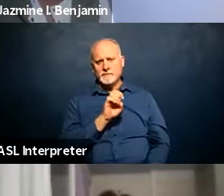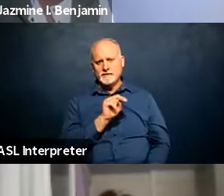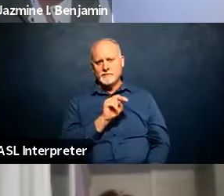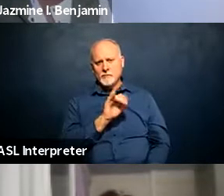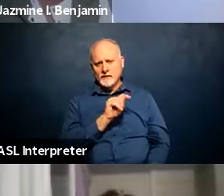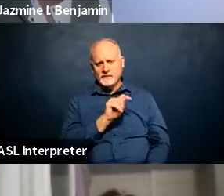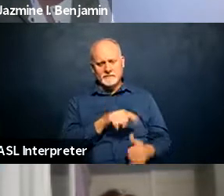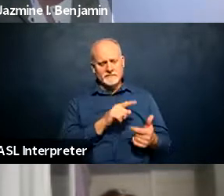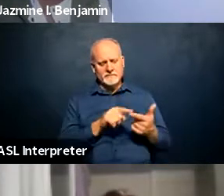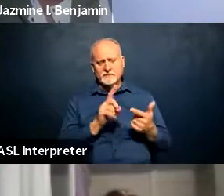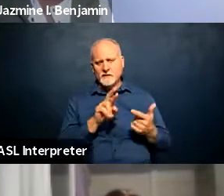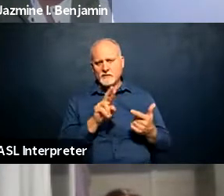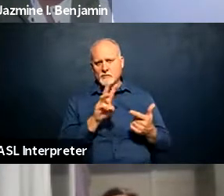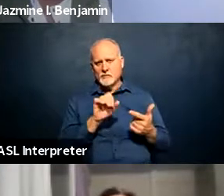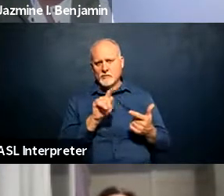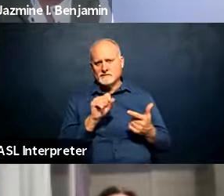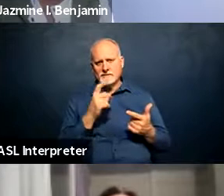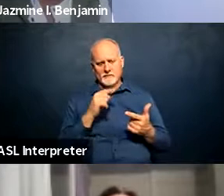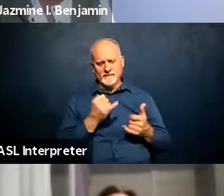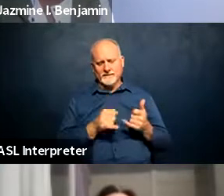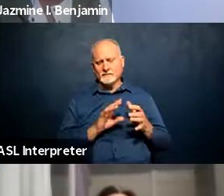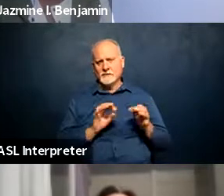Dr. Watts for some wrap up comments.